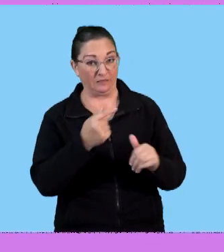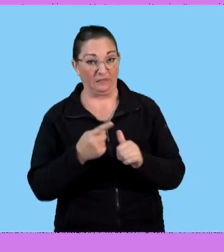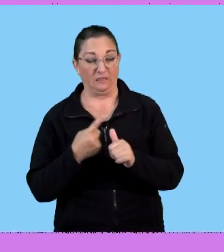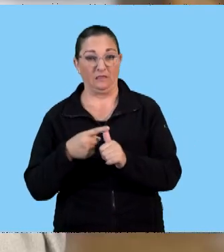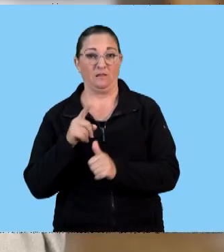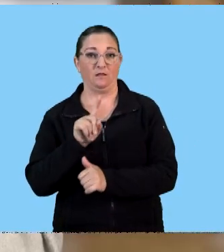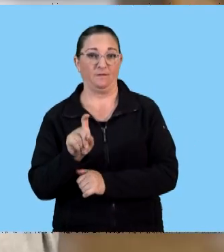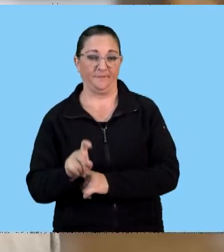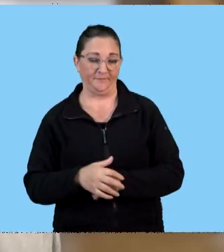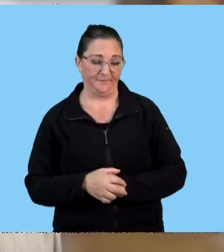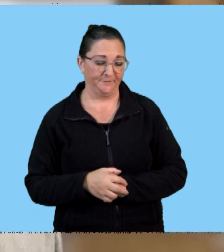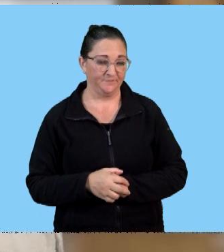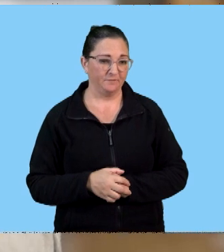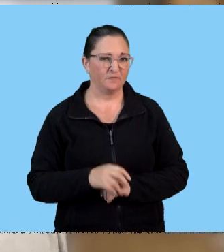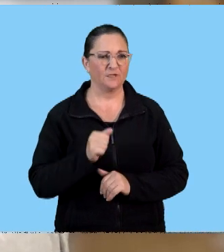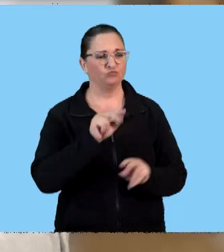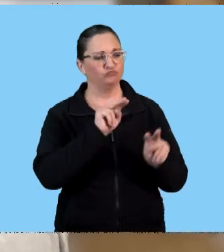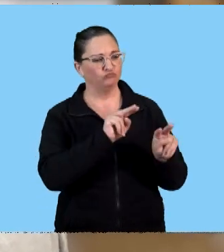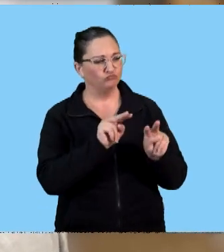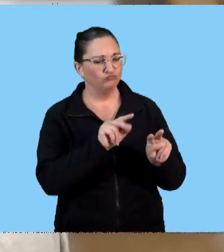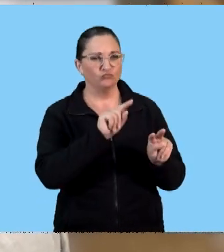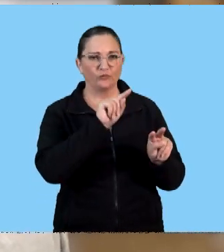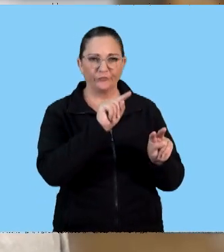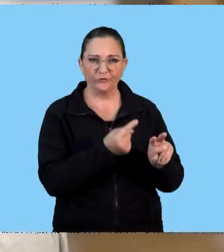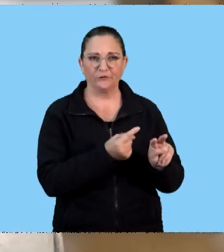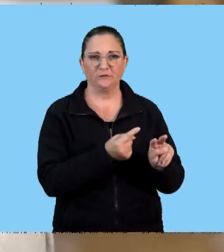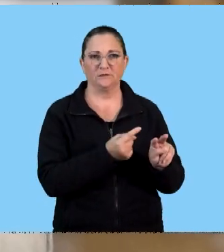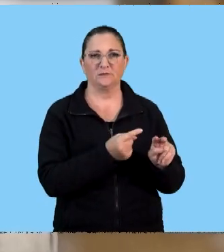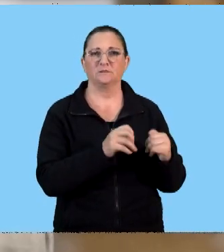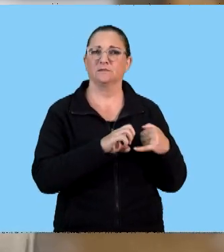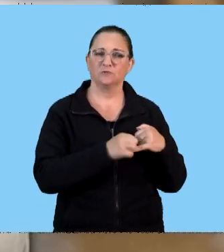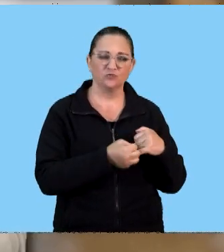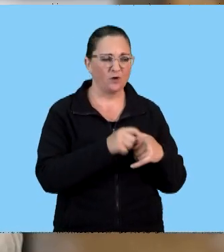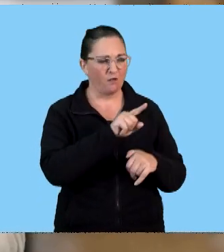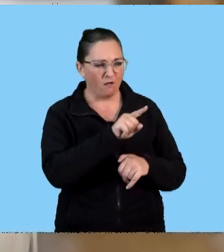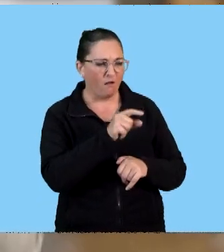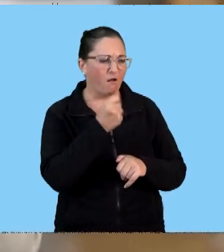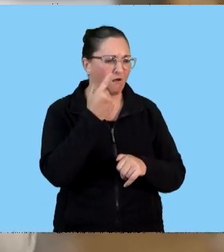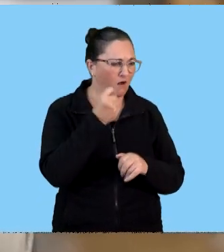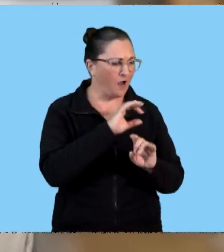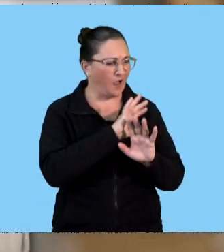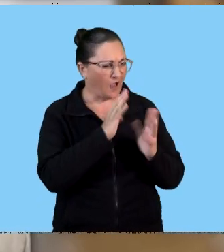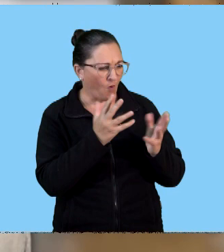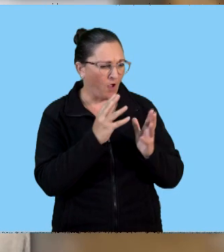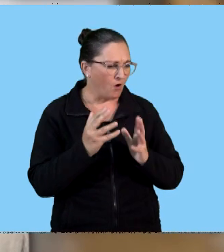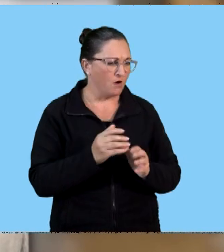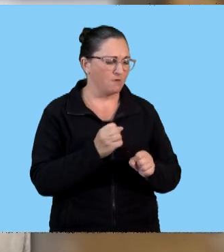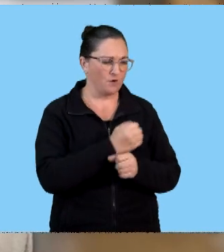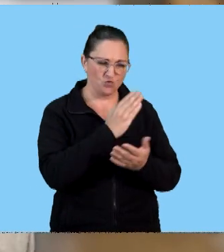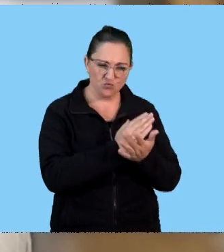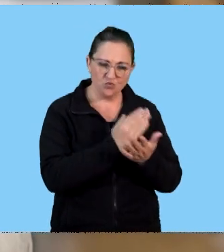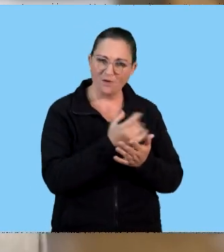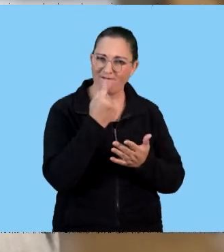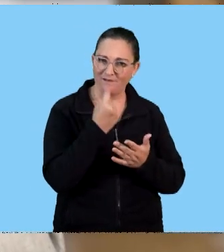any question. Okay? Look at what is presented on paper and try to make sense. Try to figure out what exactly